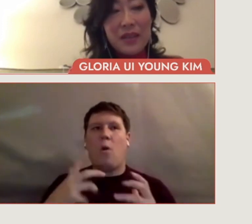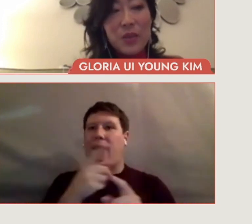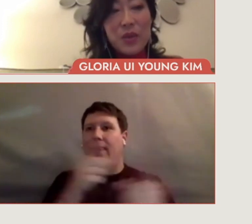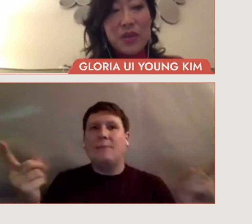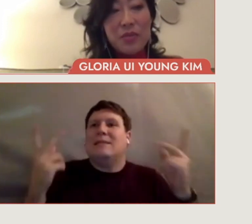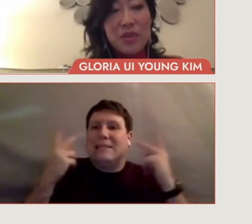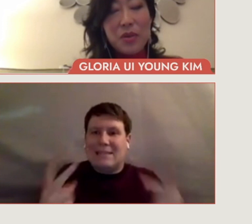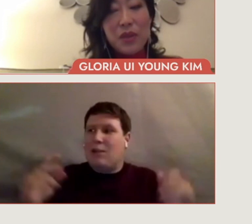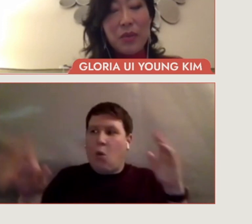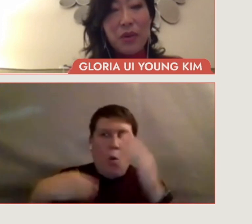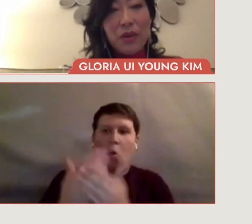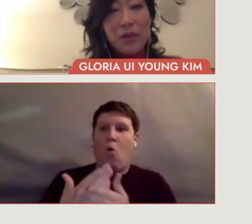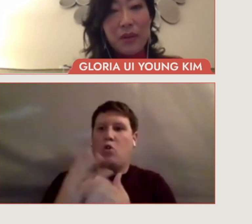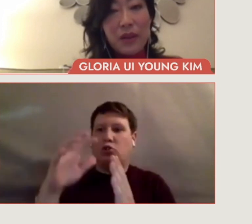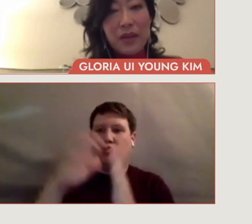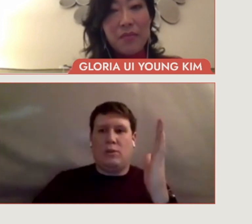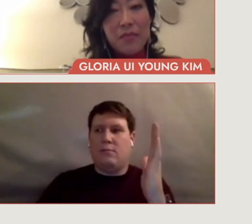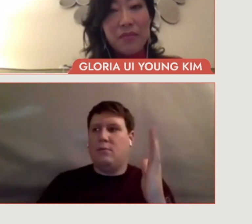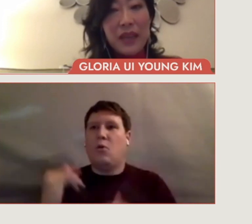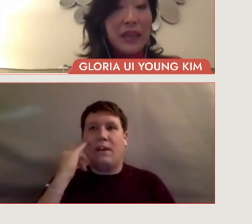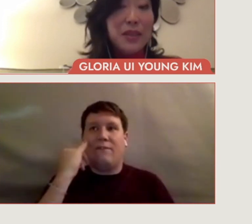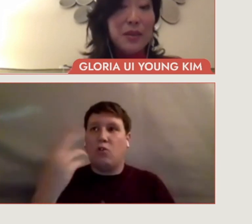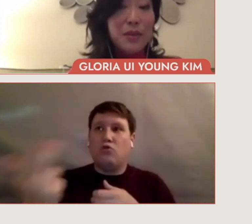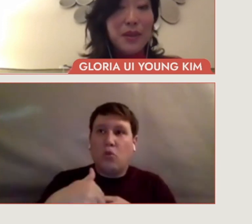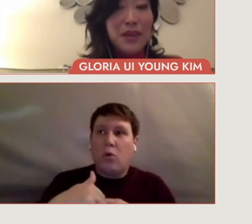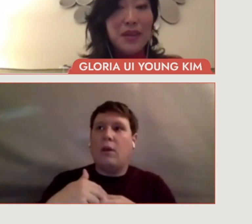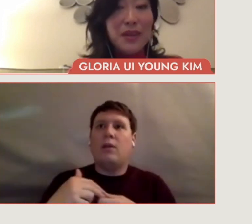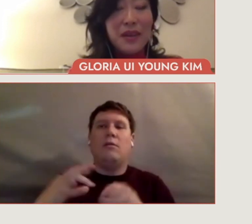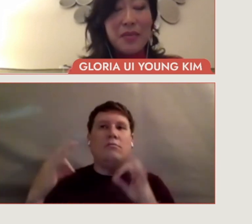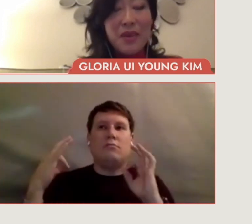and I just wanted them to know what they were getting into,